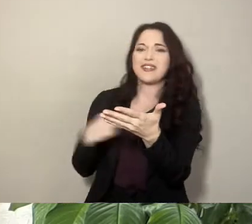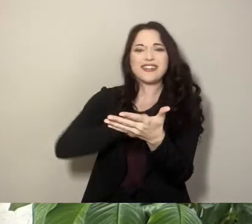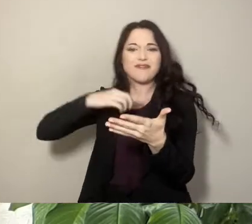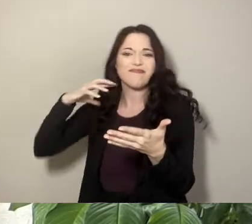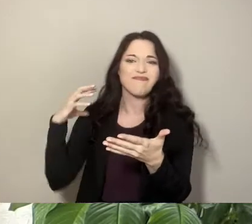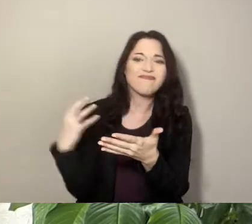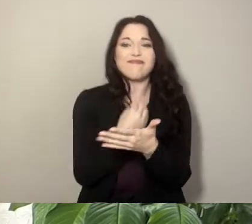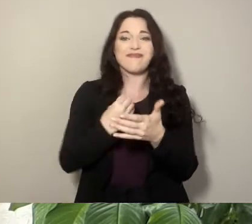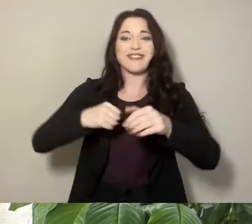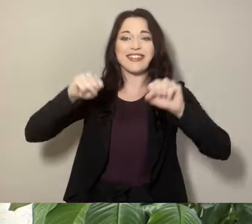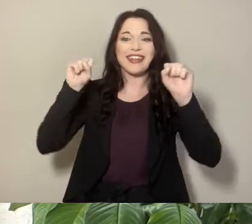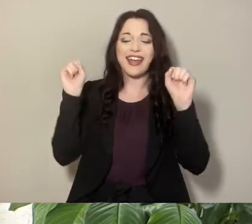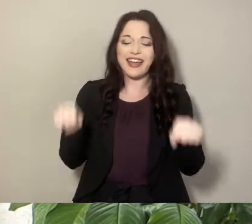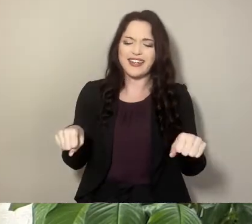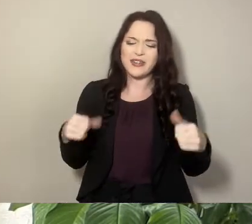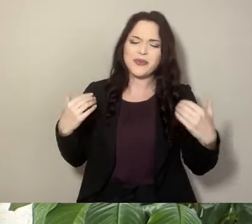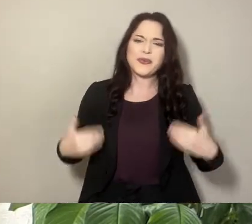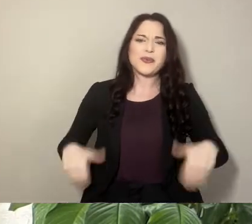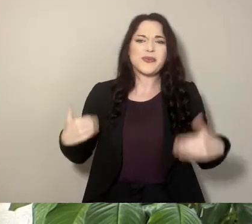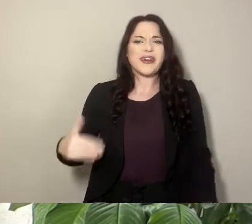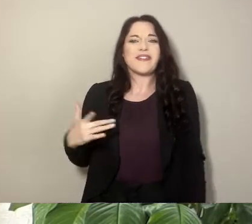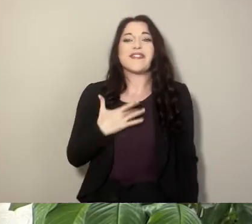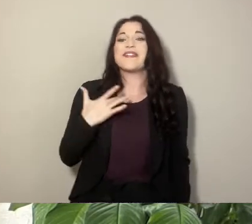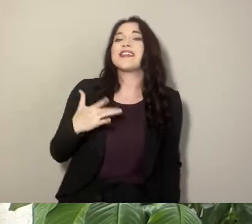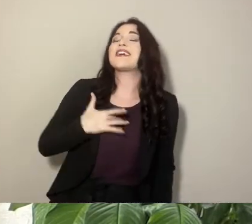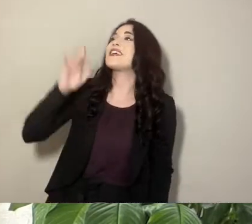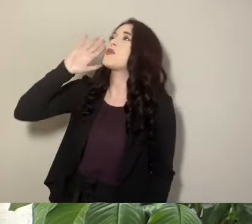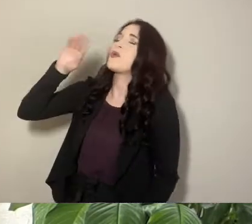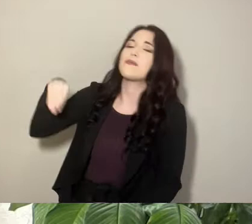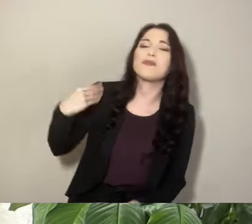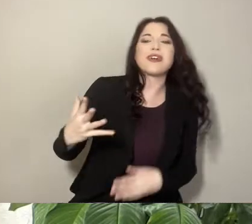Lord is here. I feel it in the